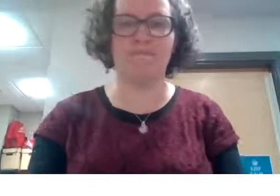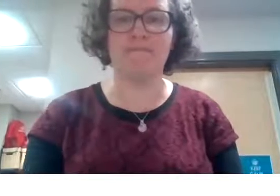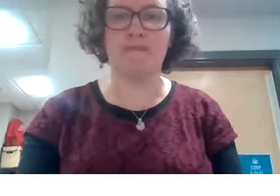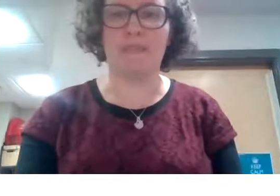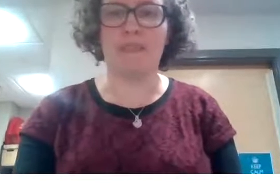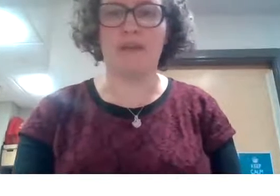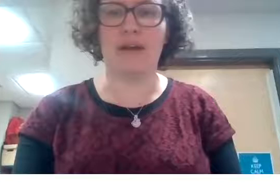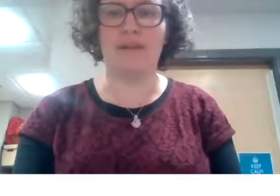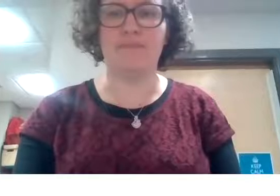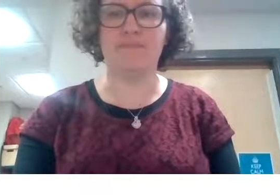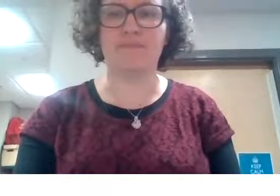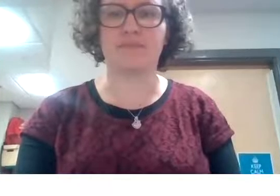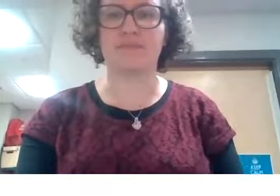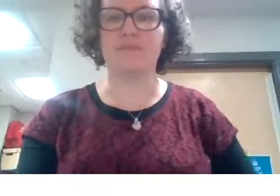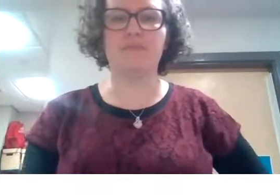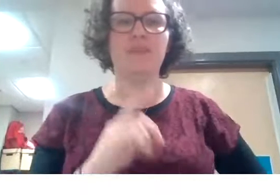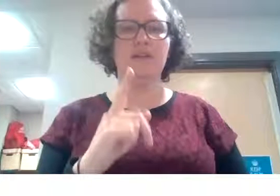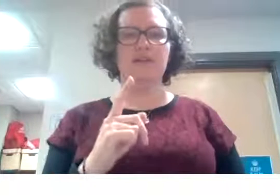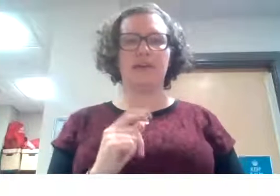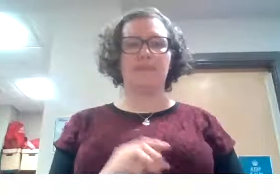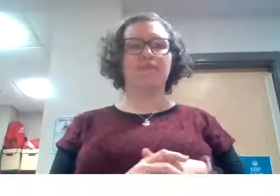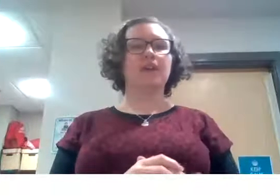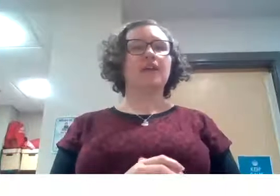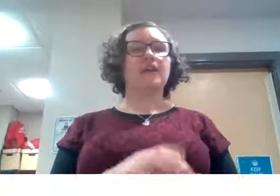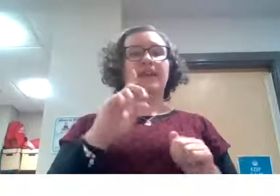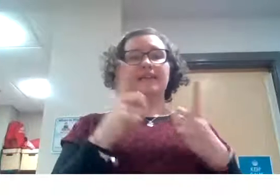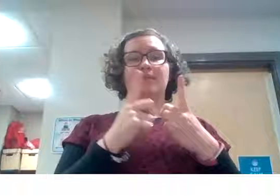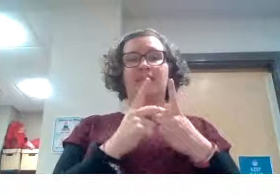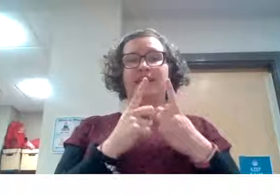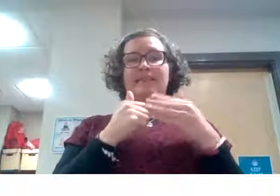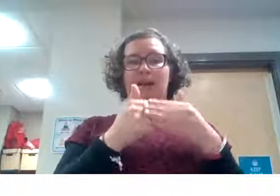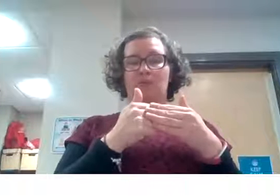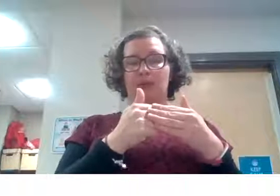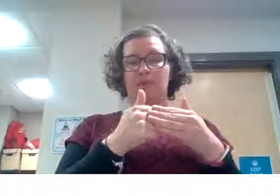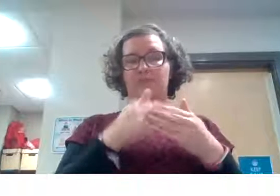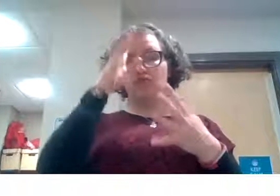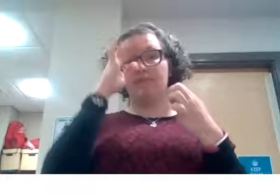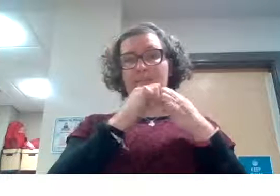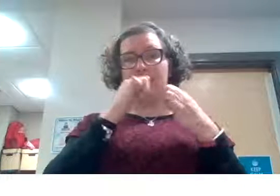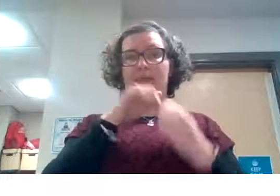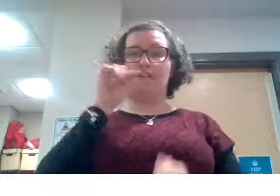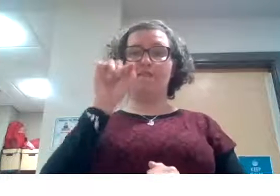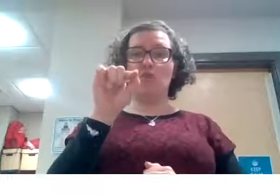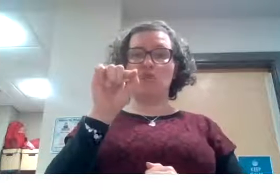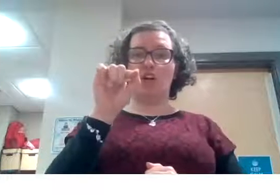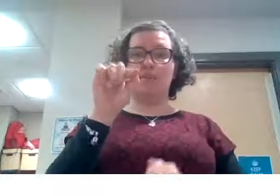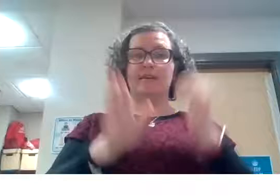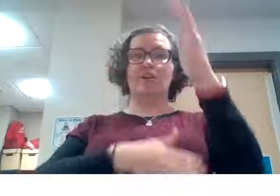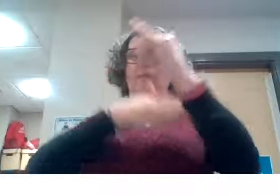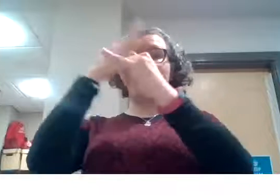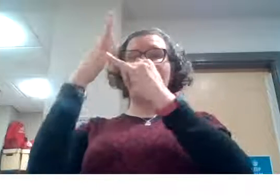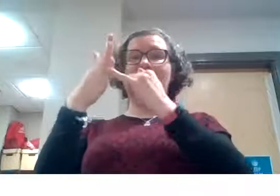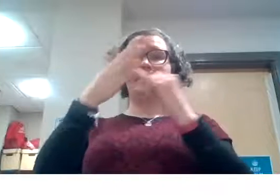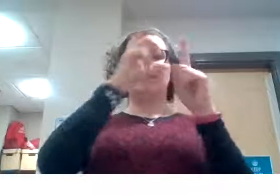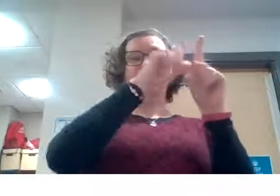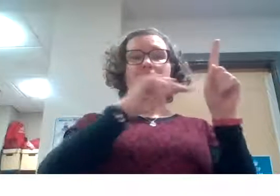too. Okay. So there's some things to help you. Remember that full stops